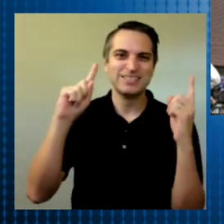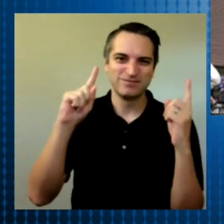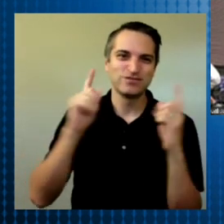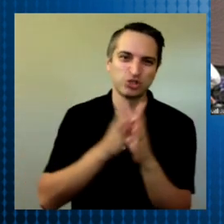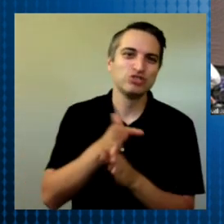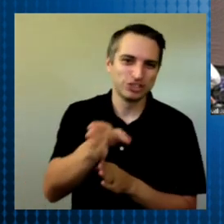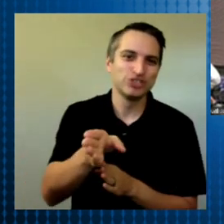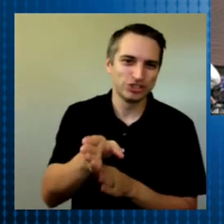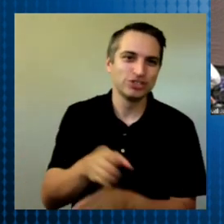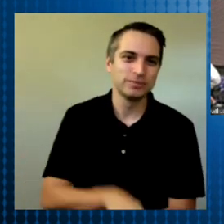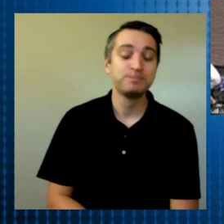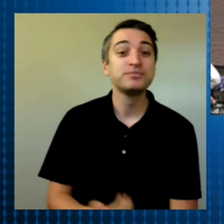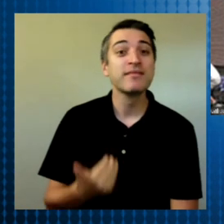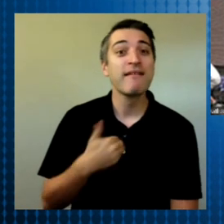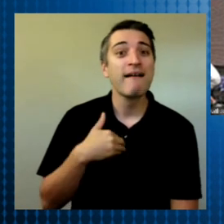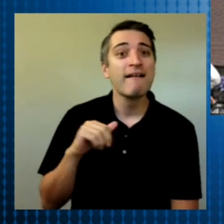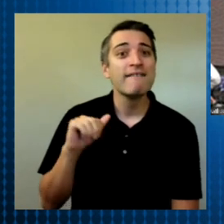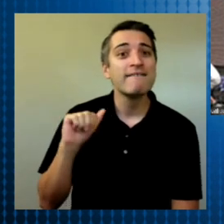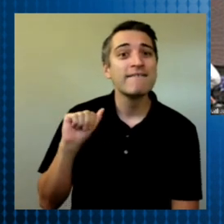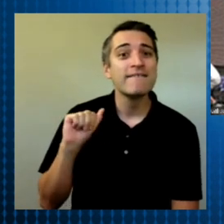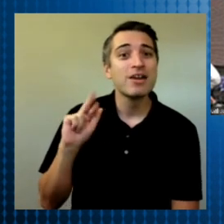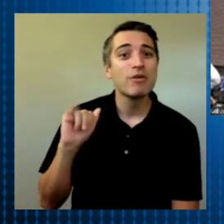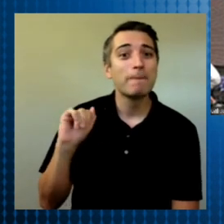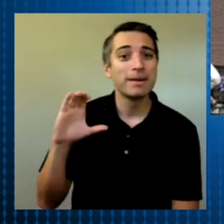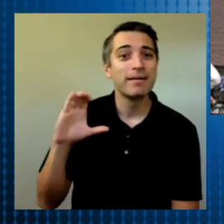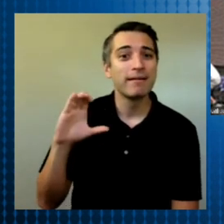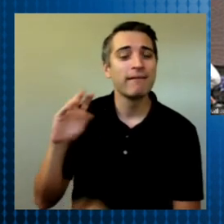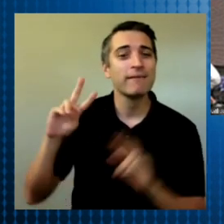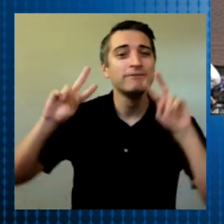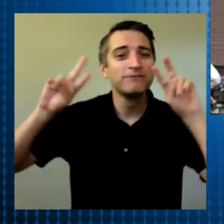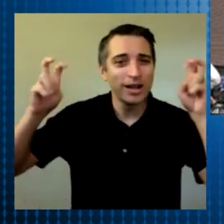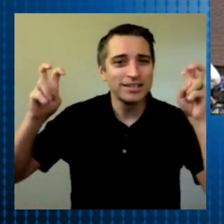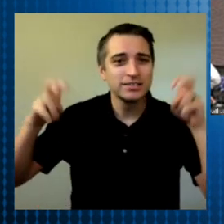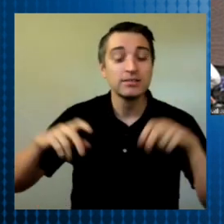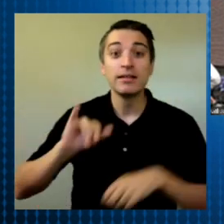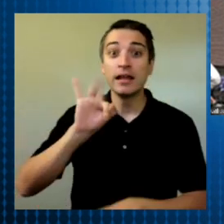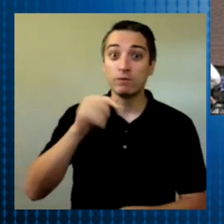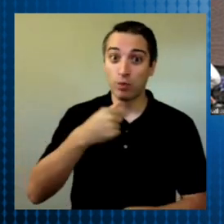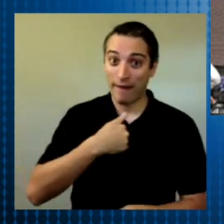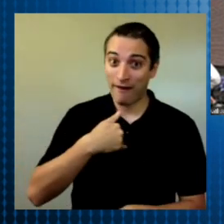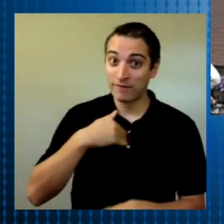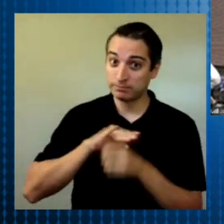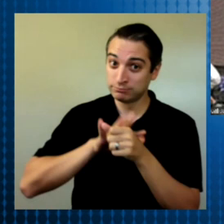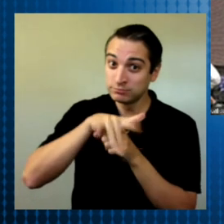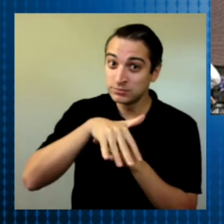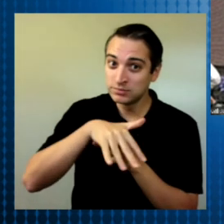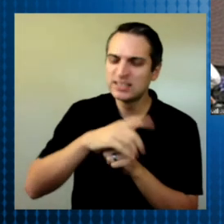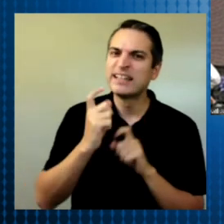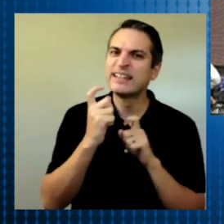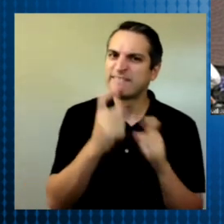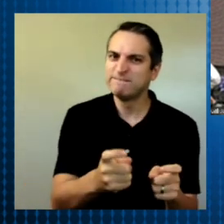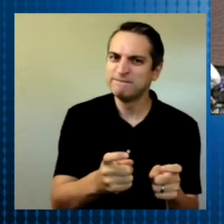There is an Arabic proverb that states that if you have much, give of your wealth. If you have